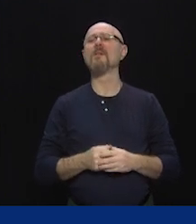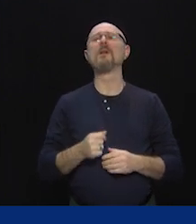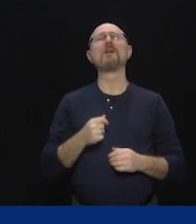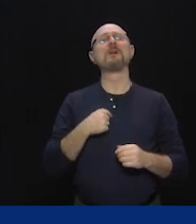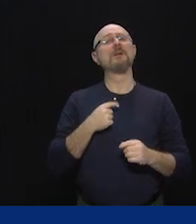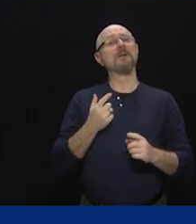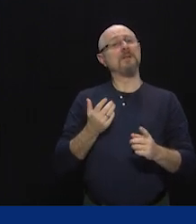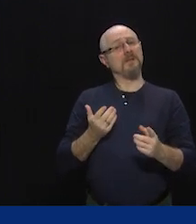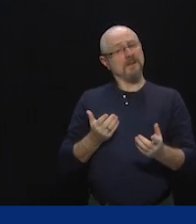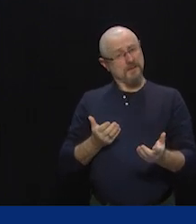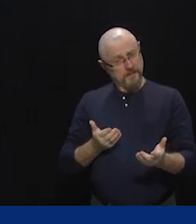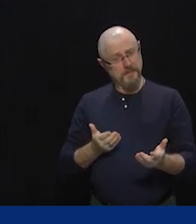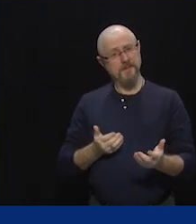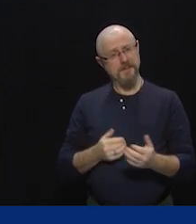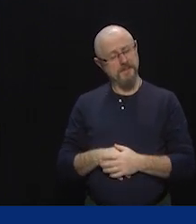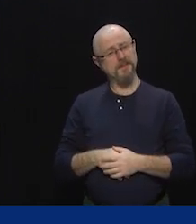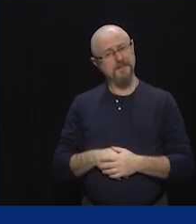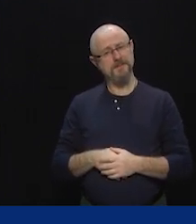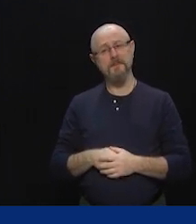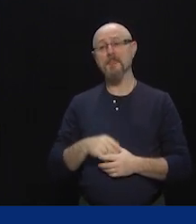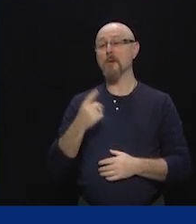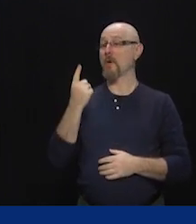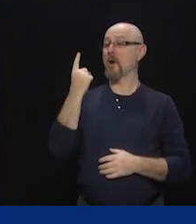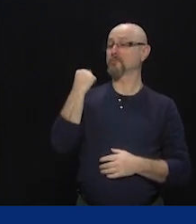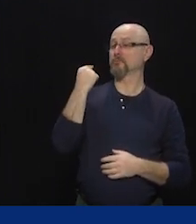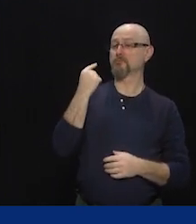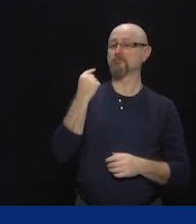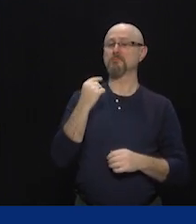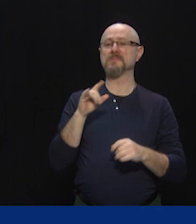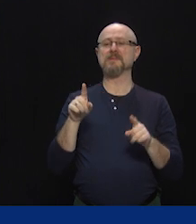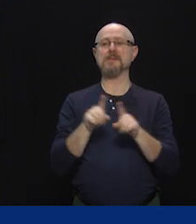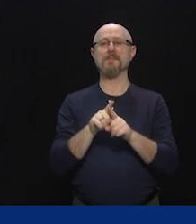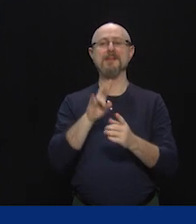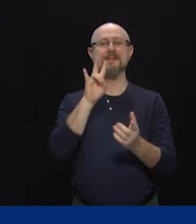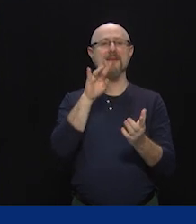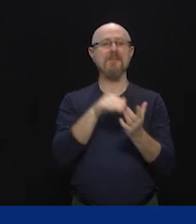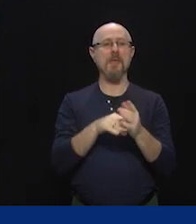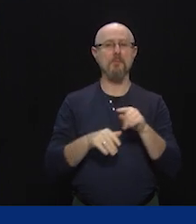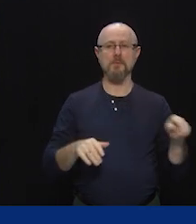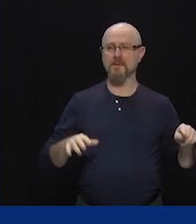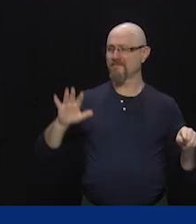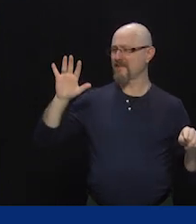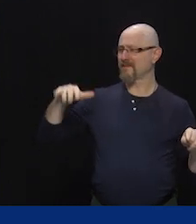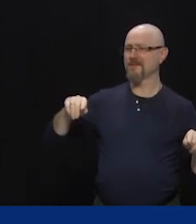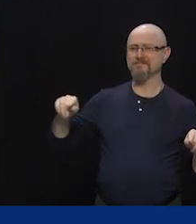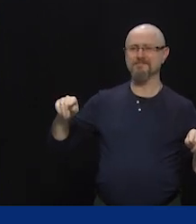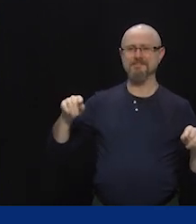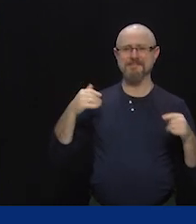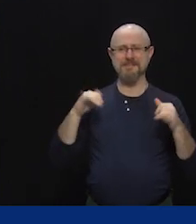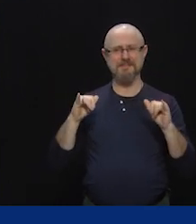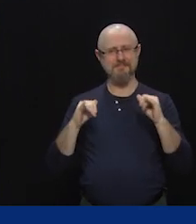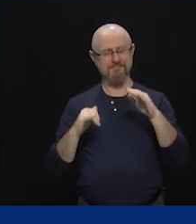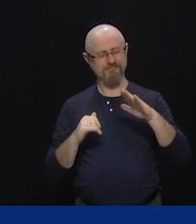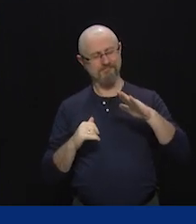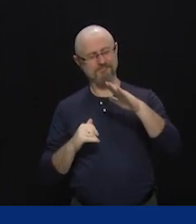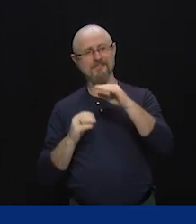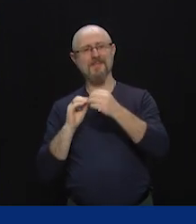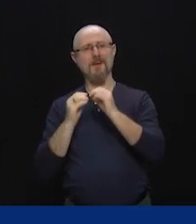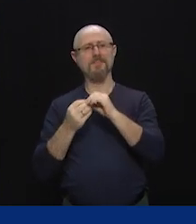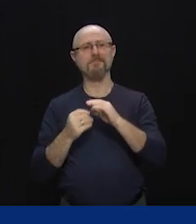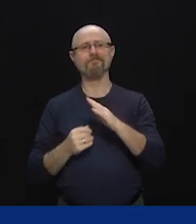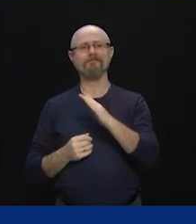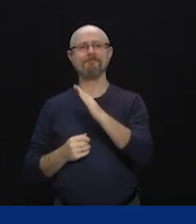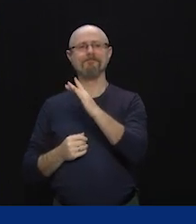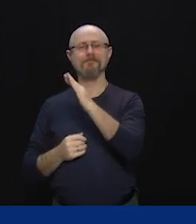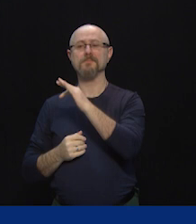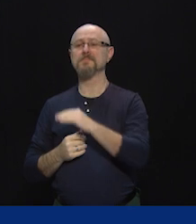hospitalized this very day last year. You can see, though, the hospitalizations are continuing to spike upwards. You get some comfort in seeing we're not